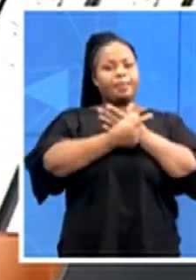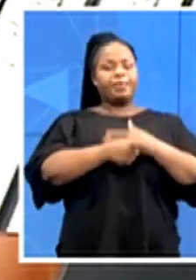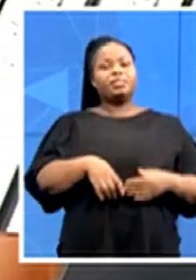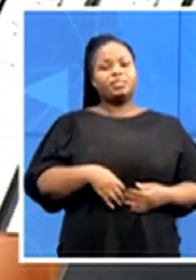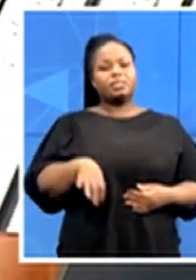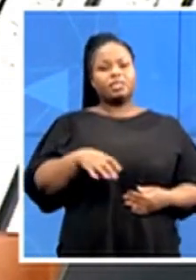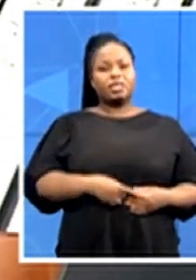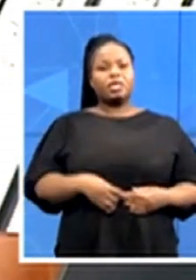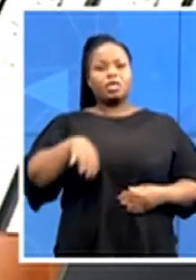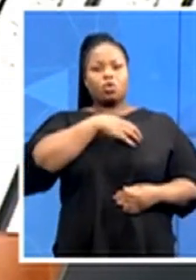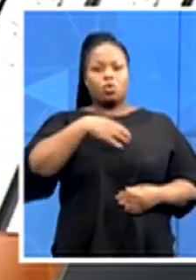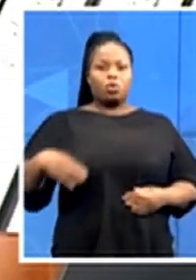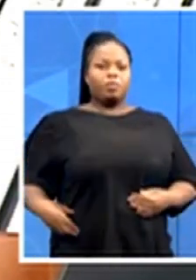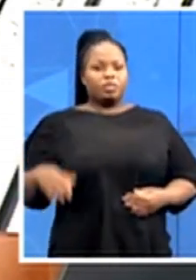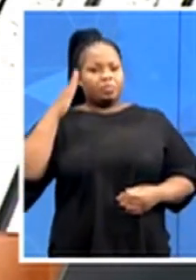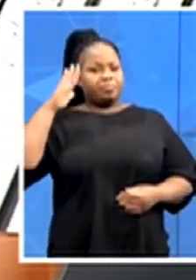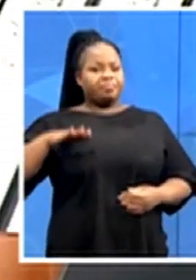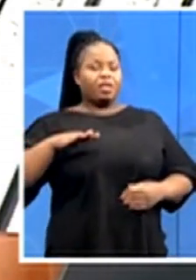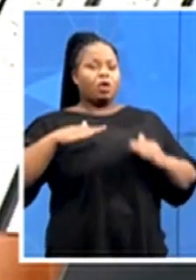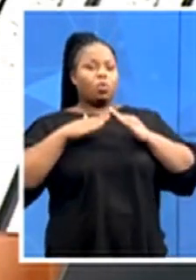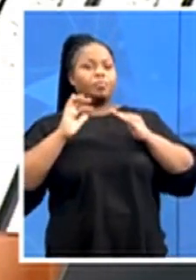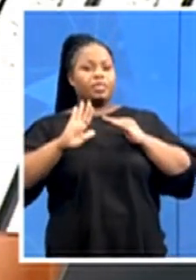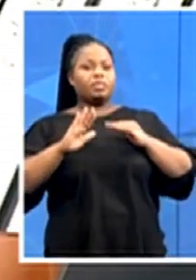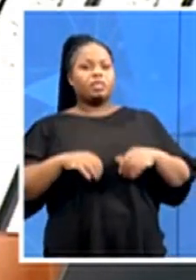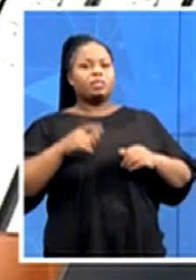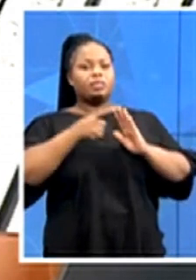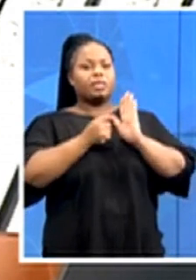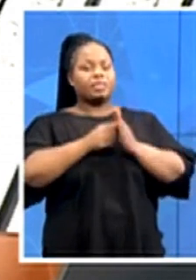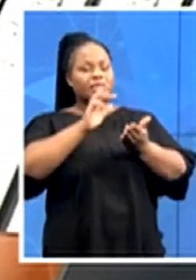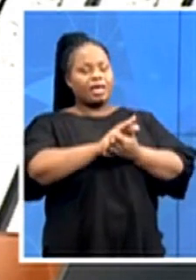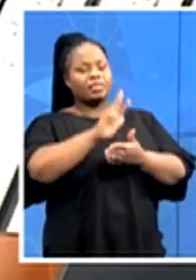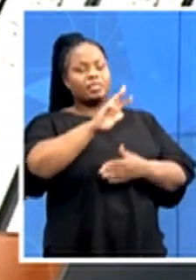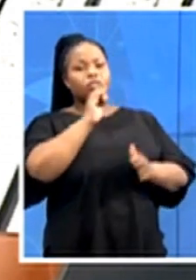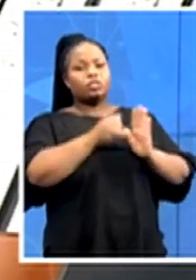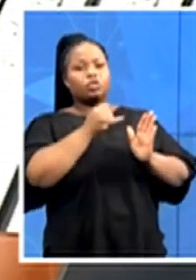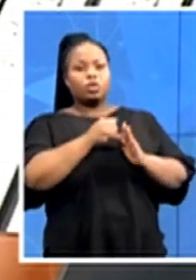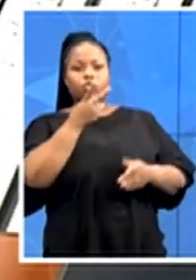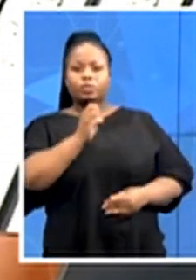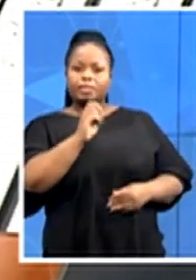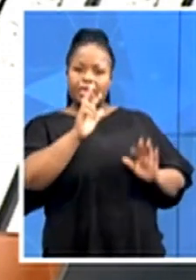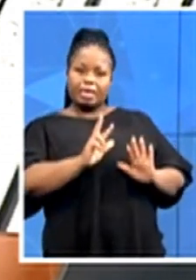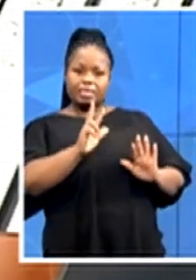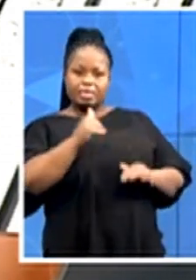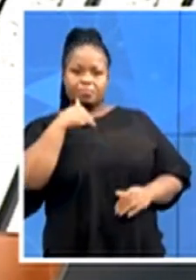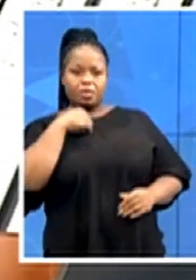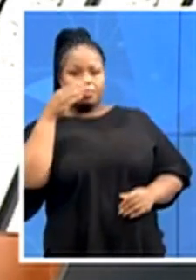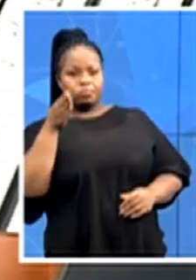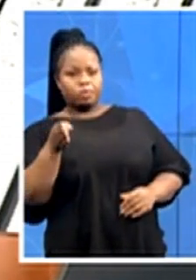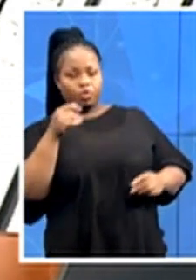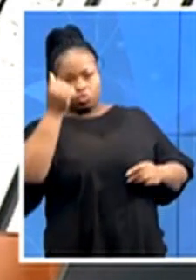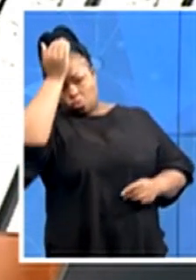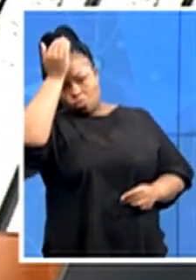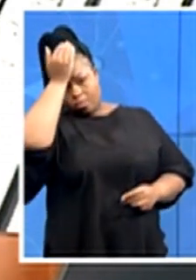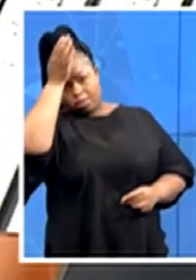the 19th of January 2018, attended by President Zuma, Ministers Brown